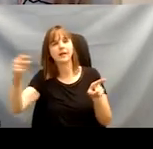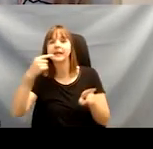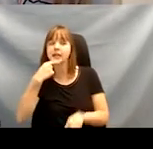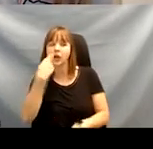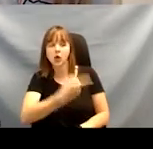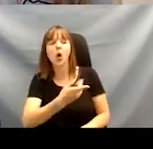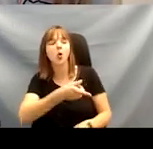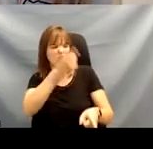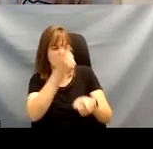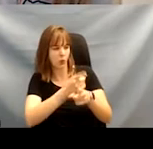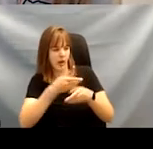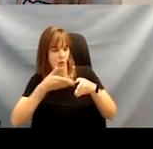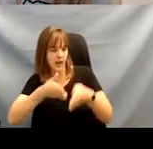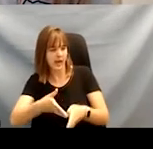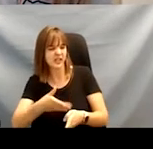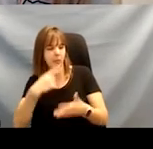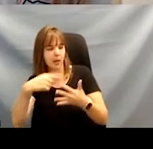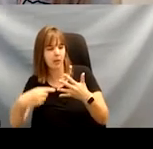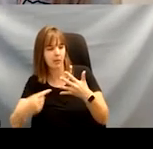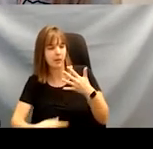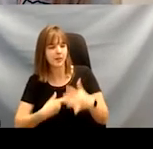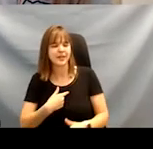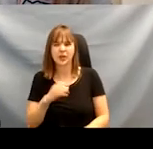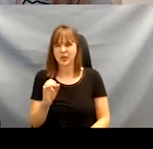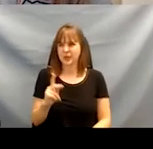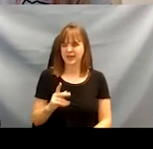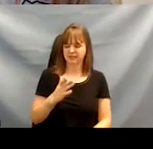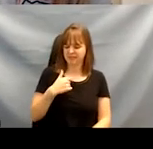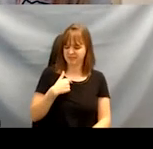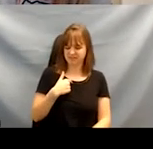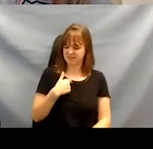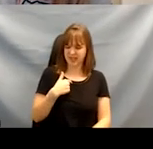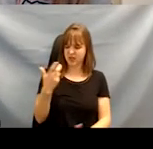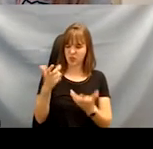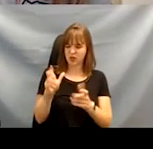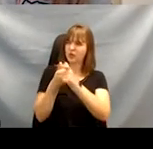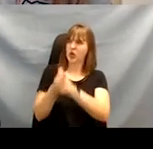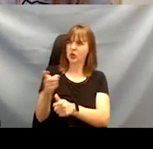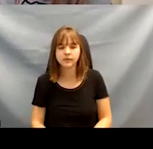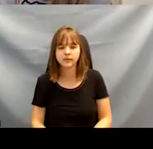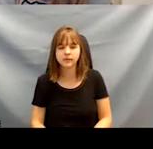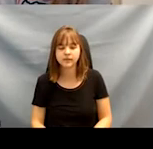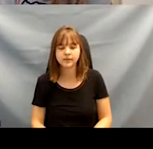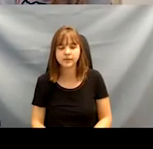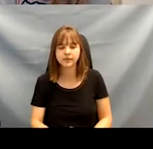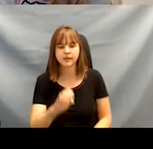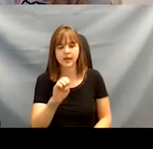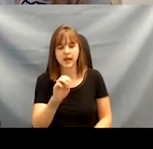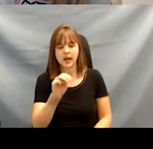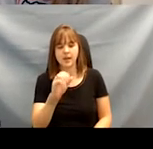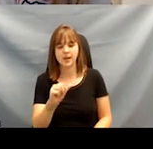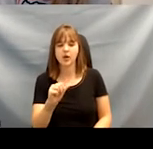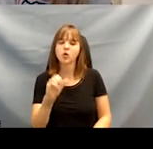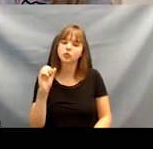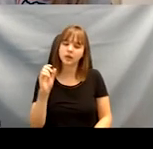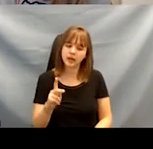scaled, talk about how you arrived at your desire to really be intentional about that. I think some of it has to do